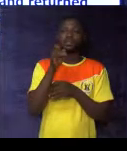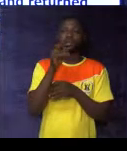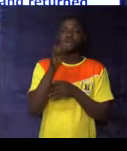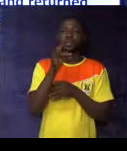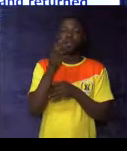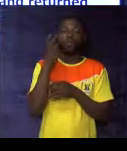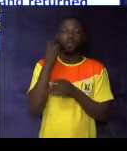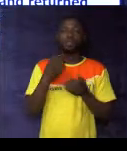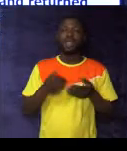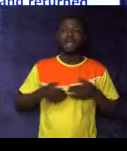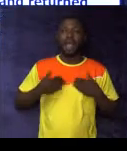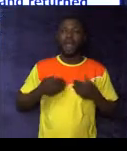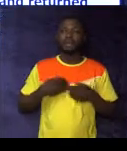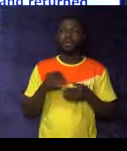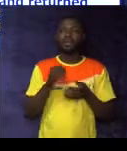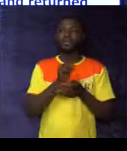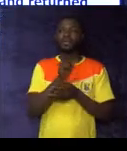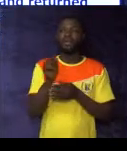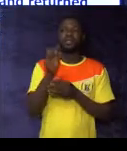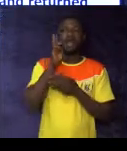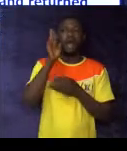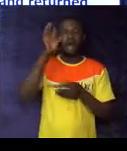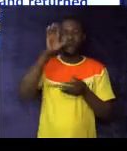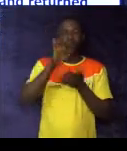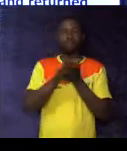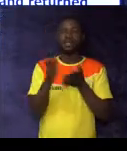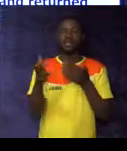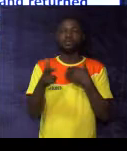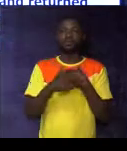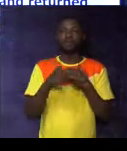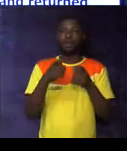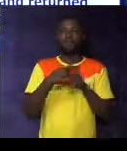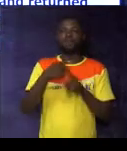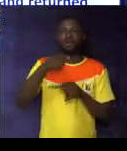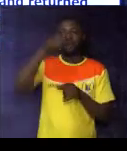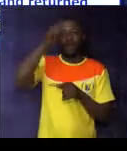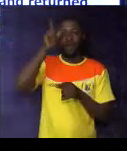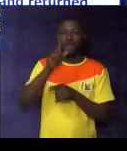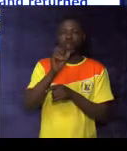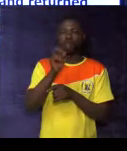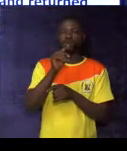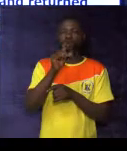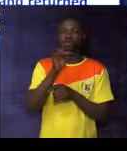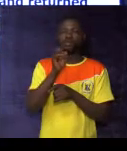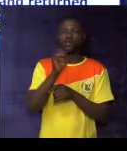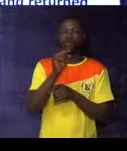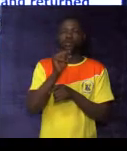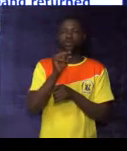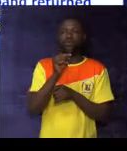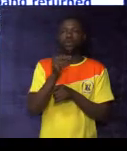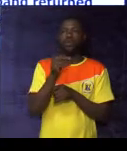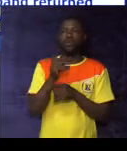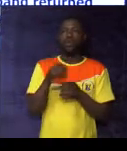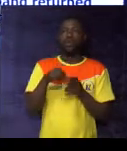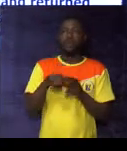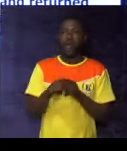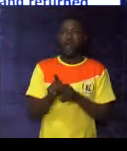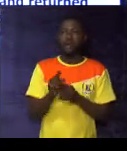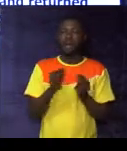one, Mrs. Kende was happy dash her husband returned from London.